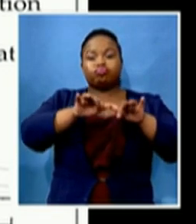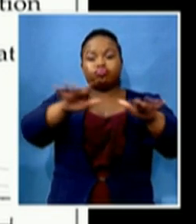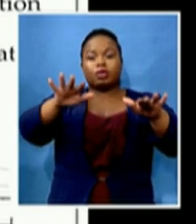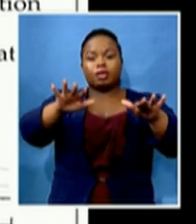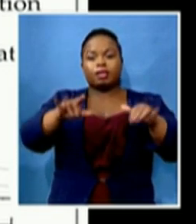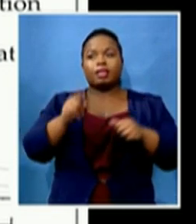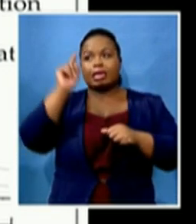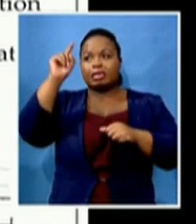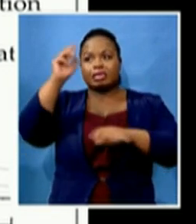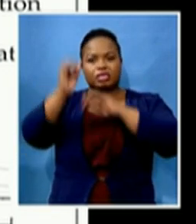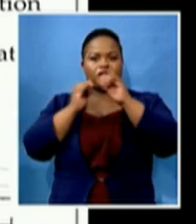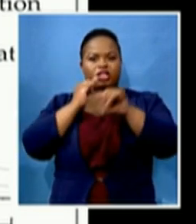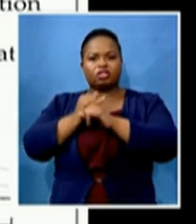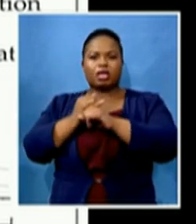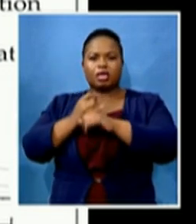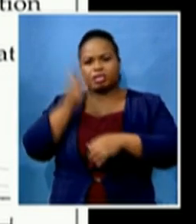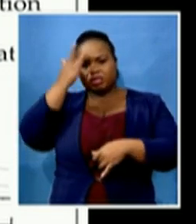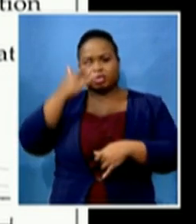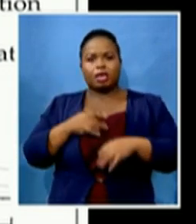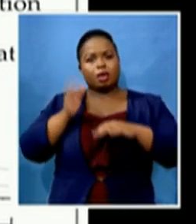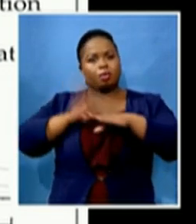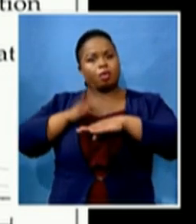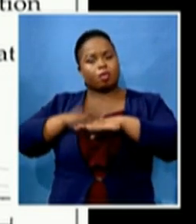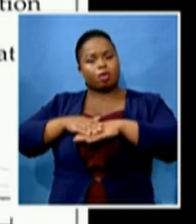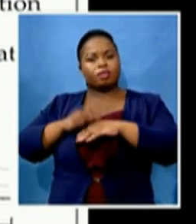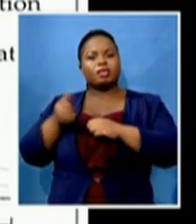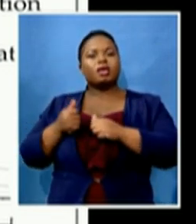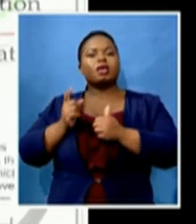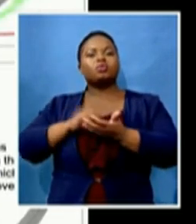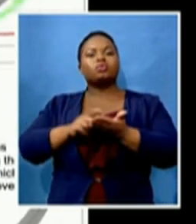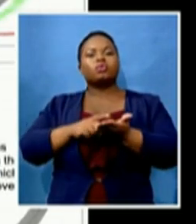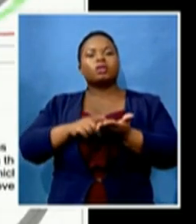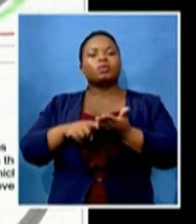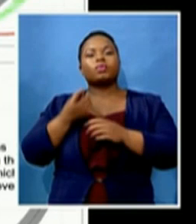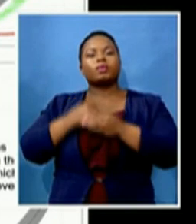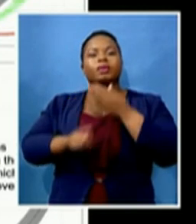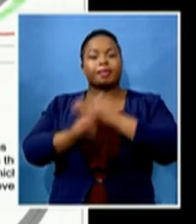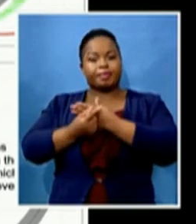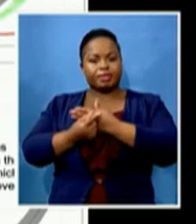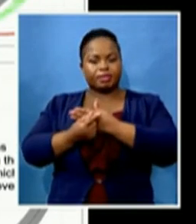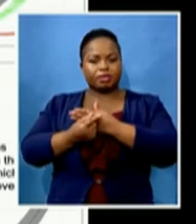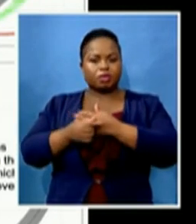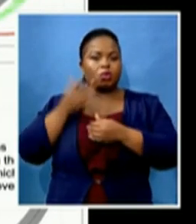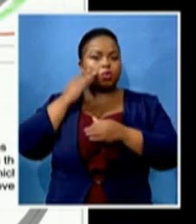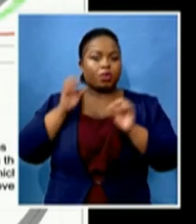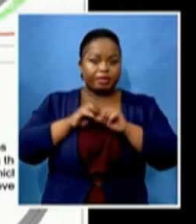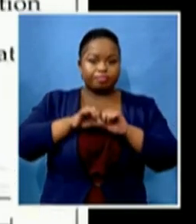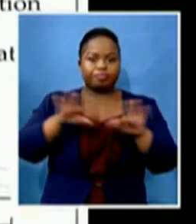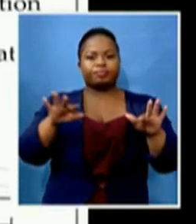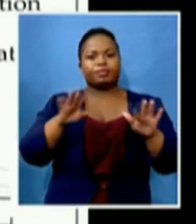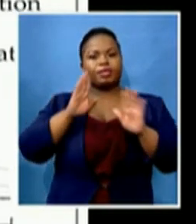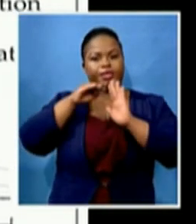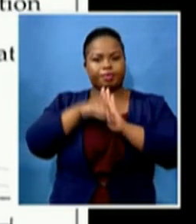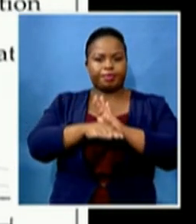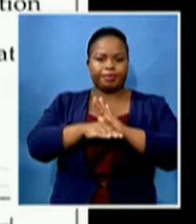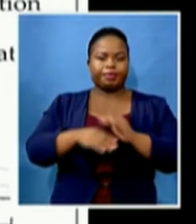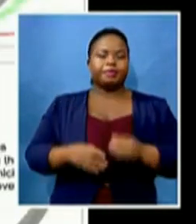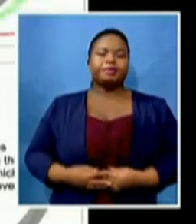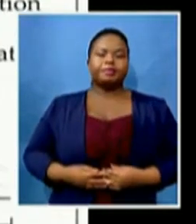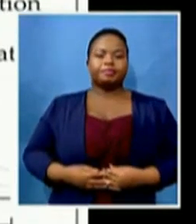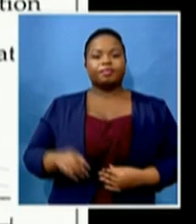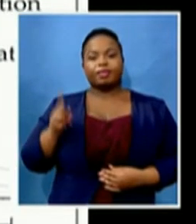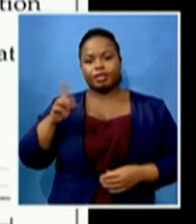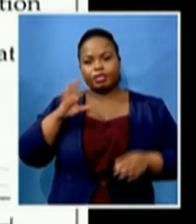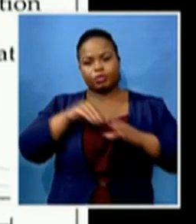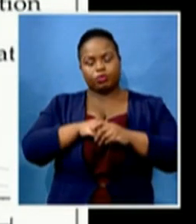happens as the spread slows down. And that also includes South Africa. So I'm not going to go